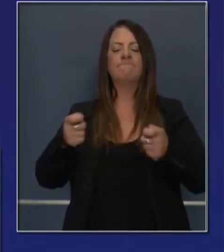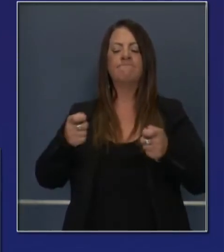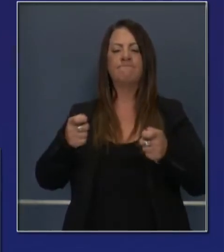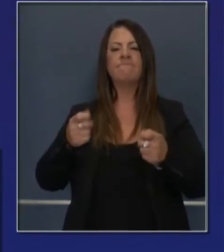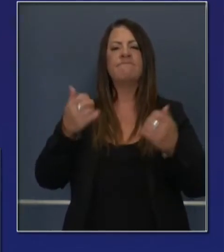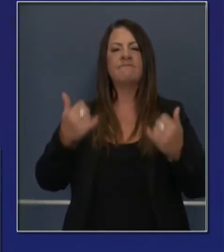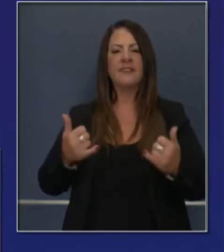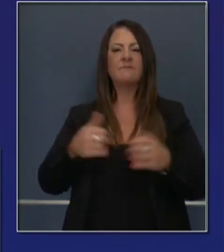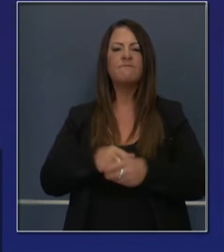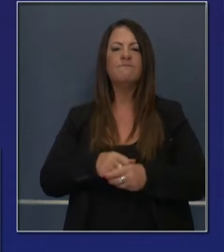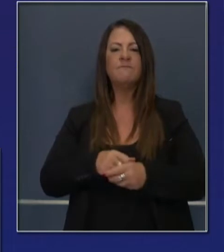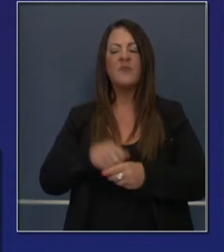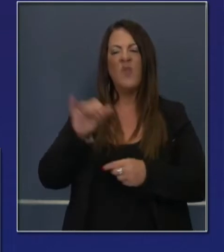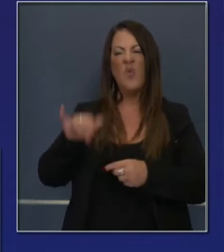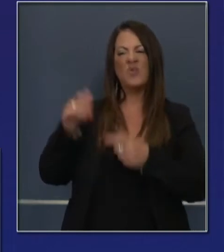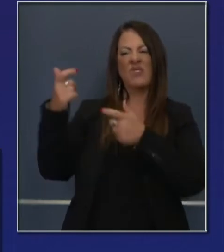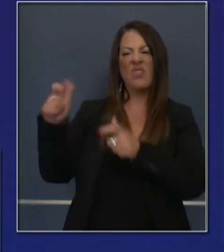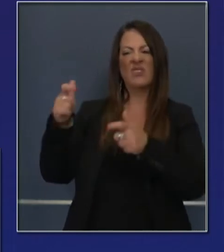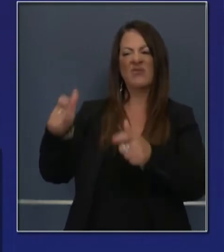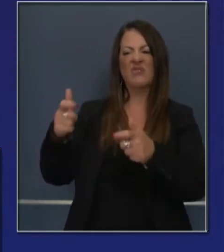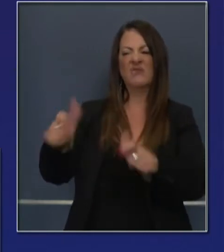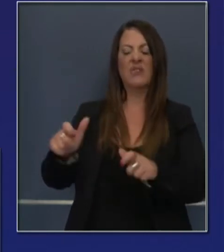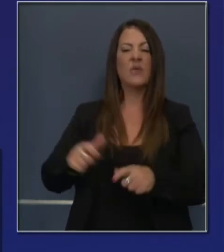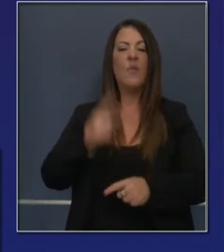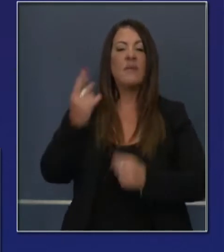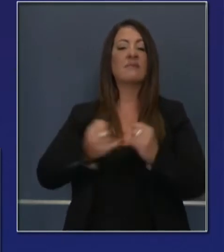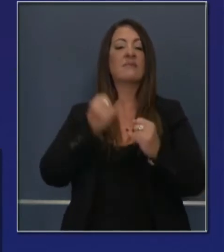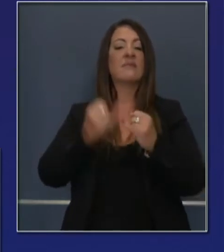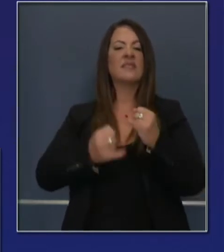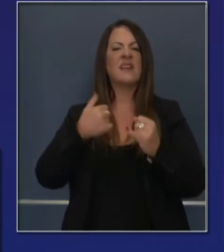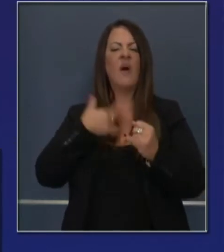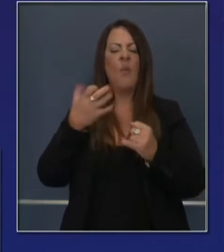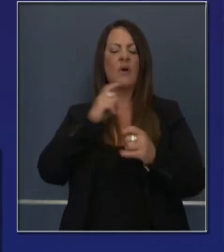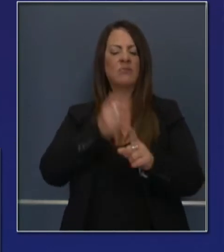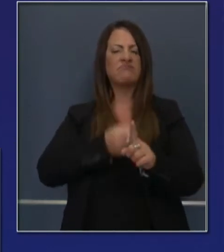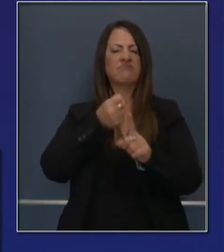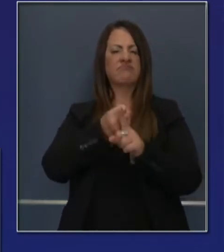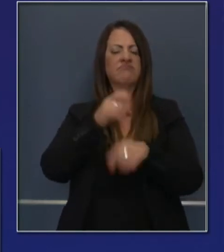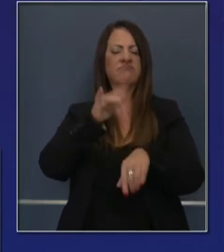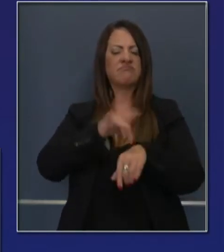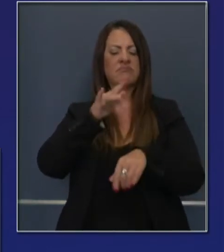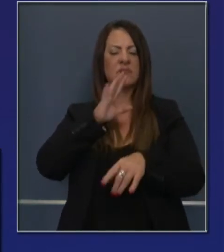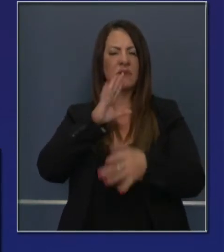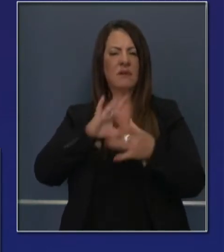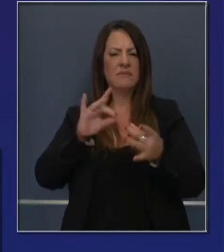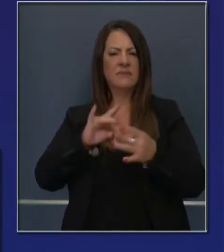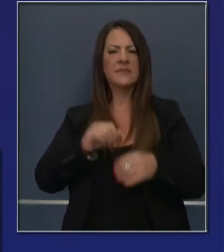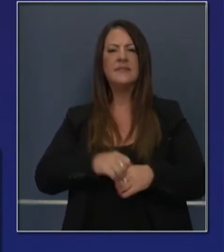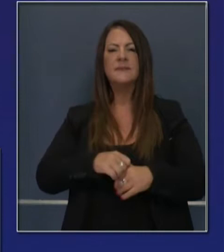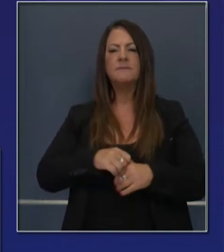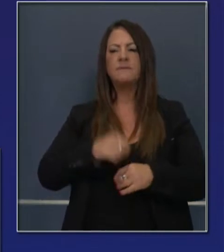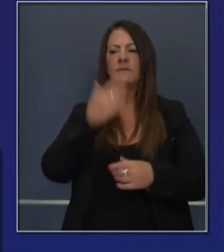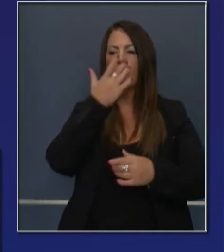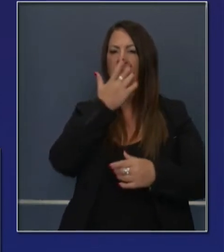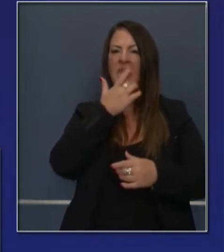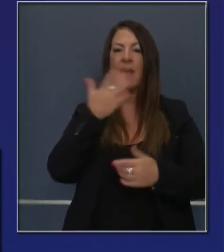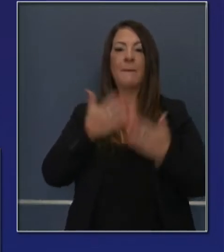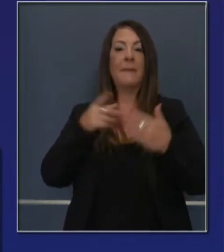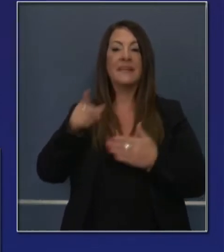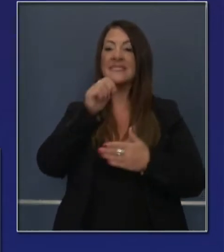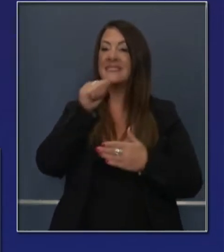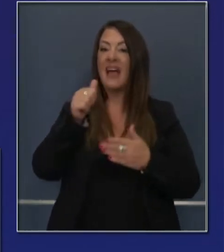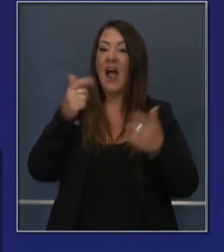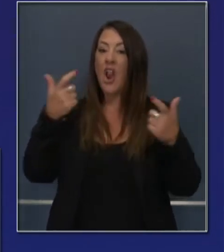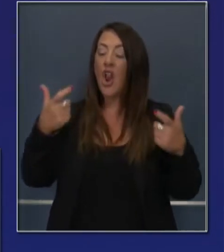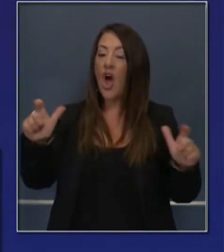larger fires. The one remaining fire I wanted to highlight is a fire that may not be as large in scale and scope as the LNU